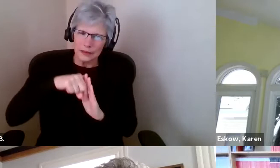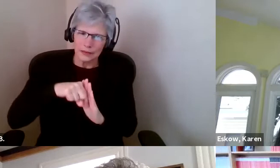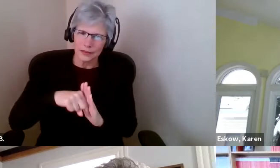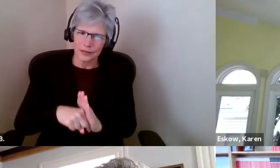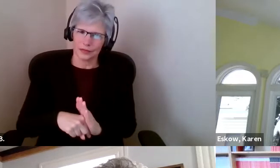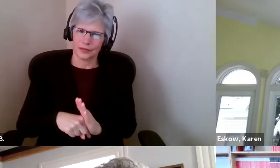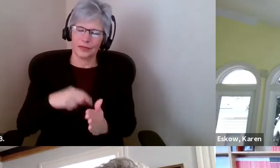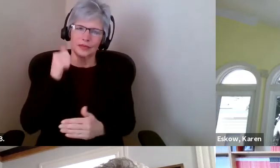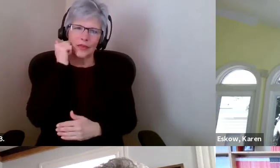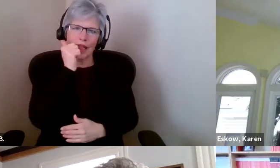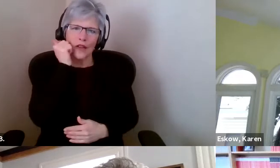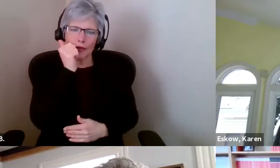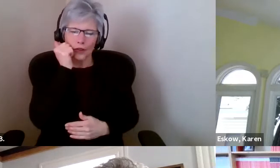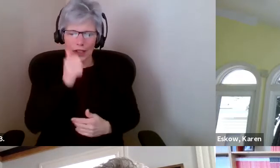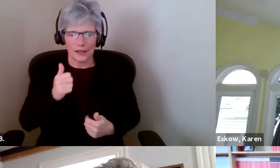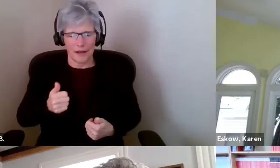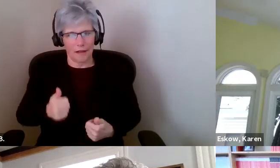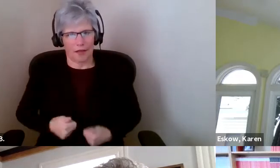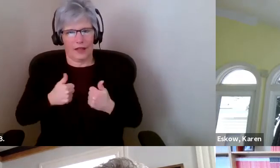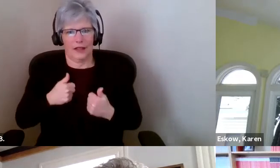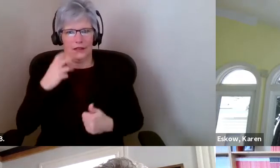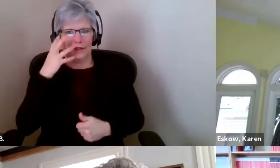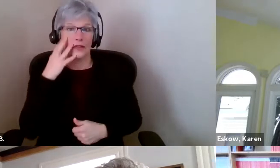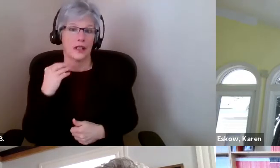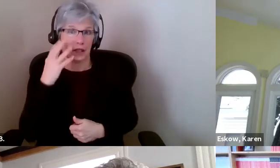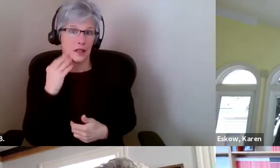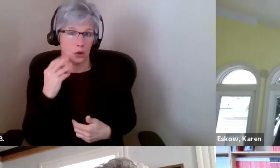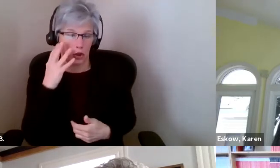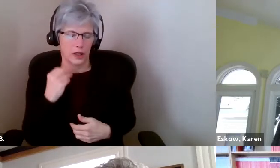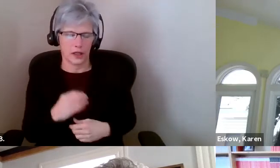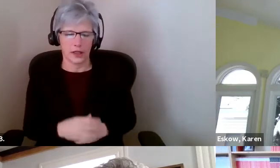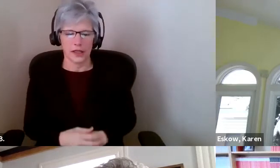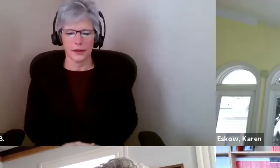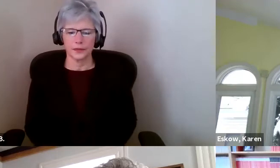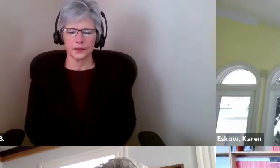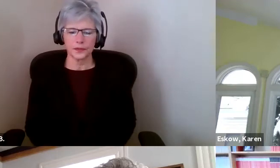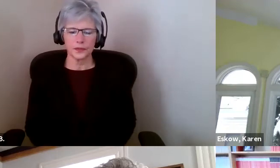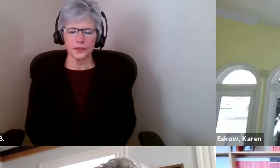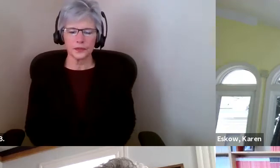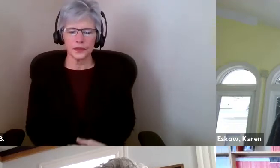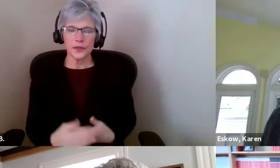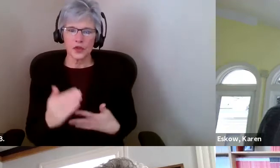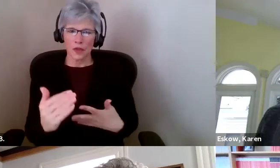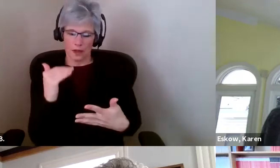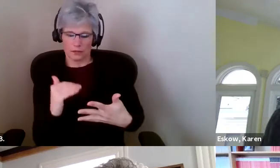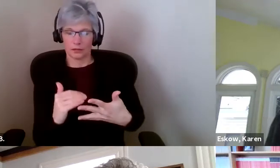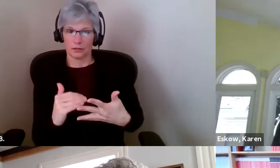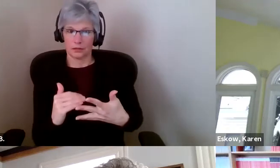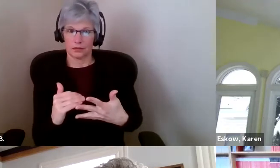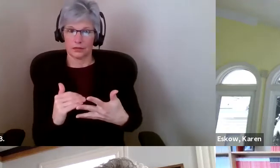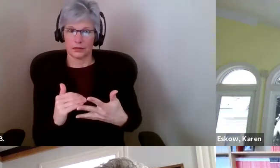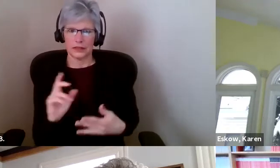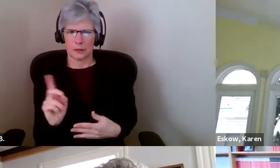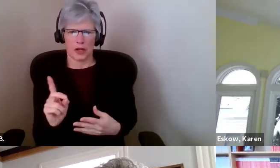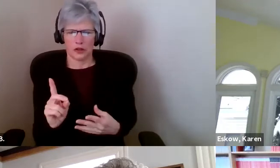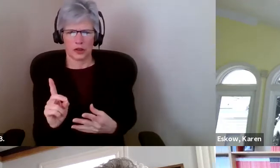the everyday lived experiences. And that's where the question of the relevance of democracy can be very important.